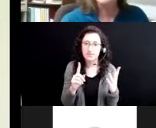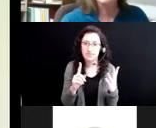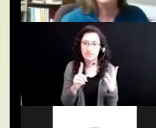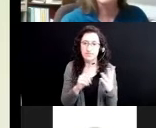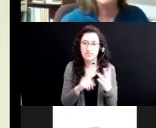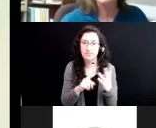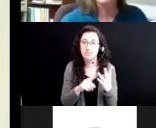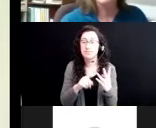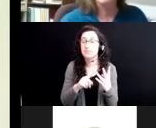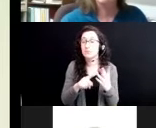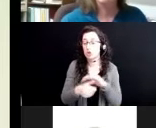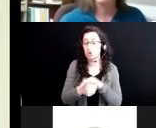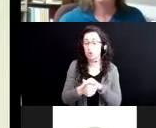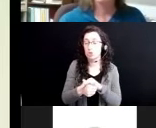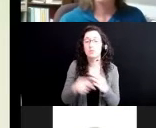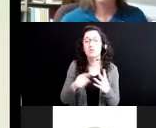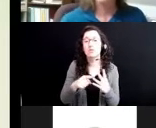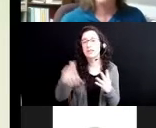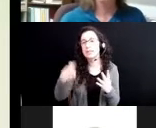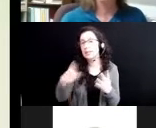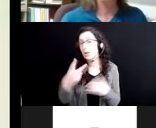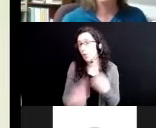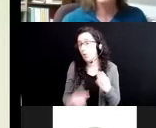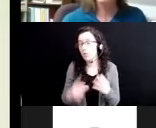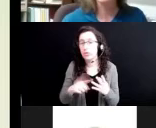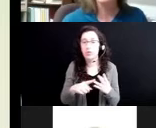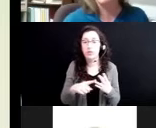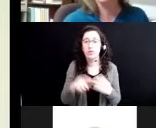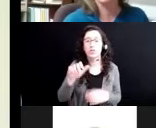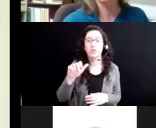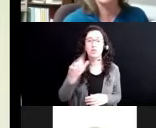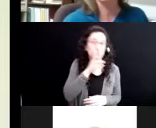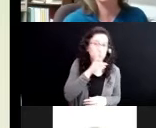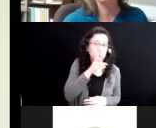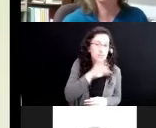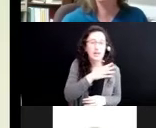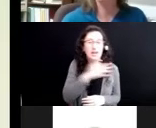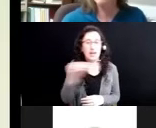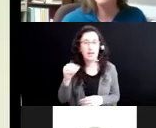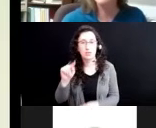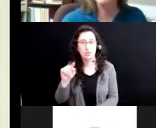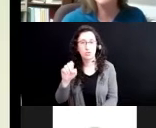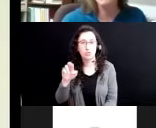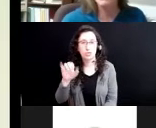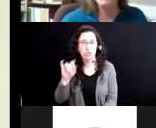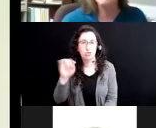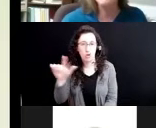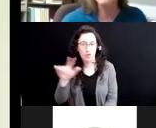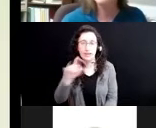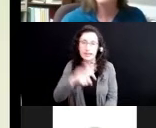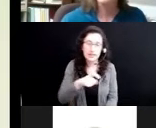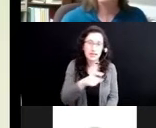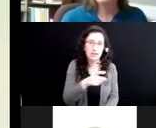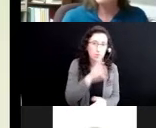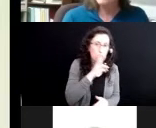Painted turtles need both aquatic and terrestrial habitats. They need to be in the water to swallow their